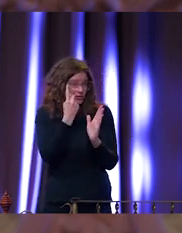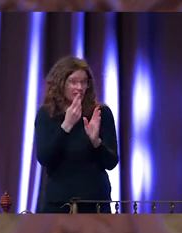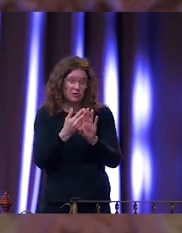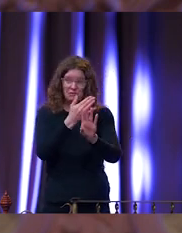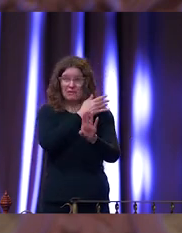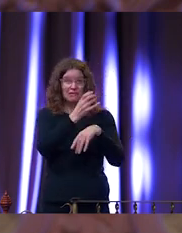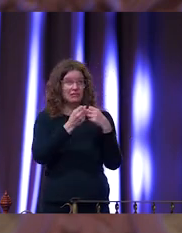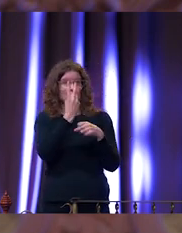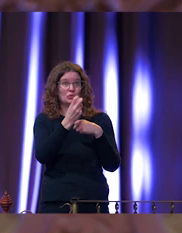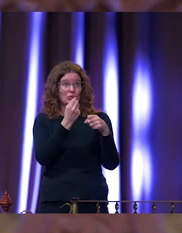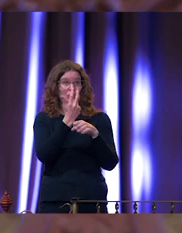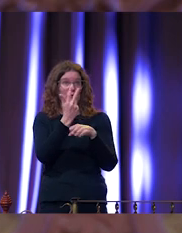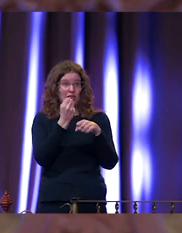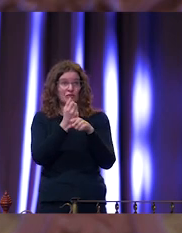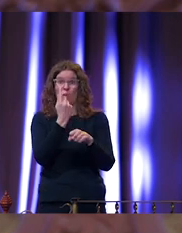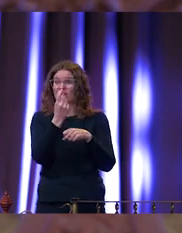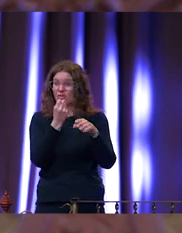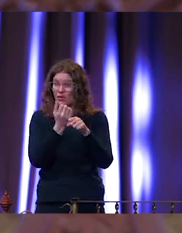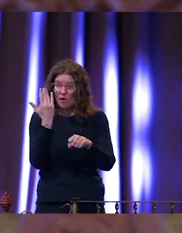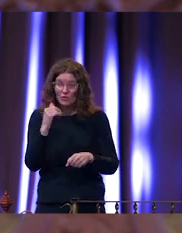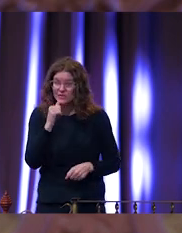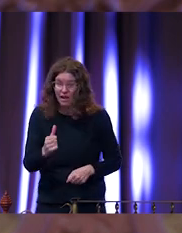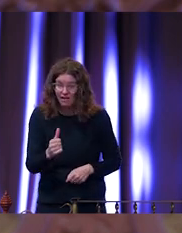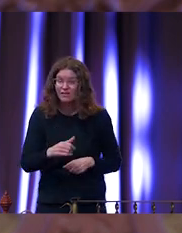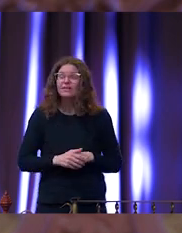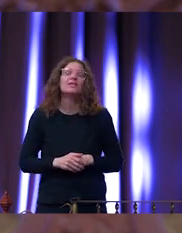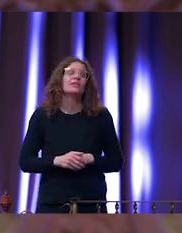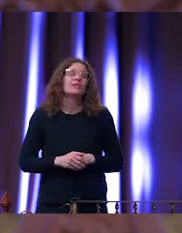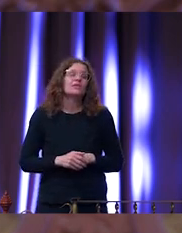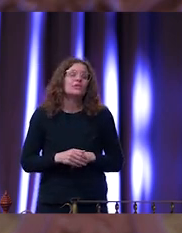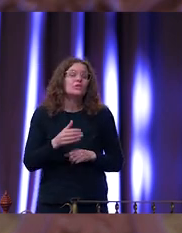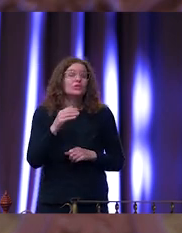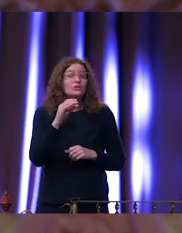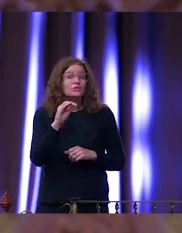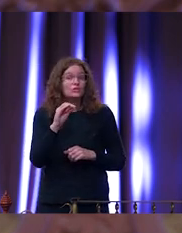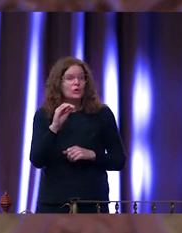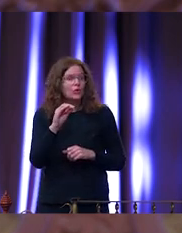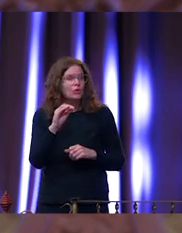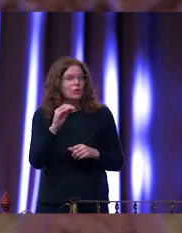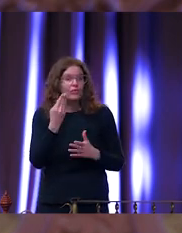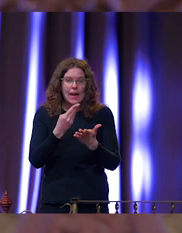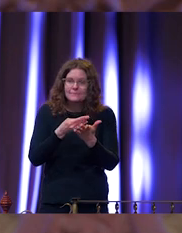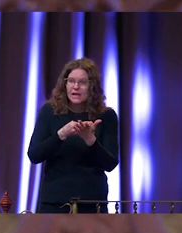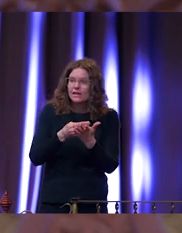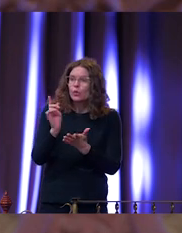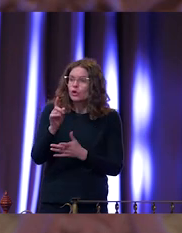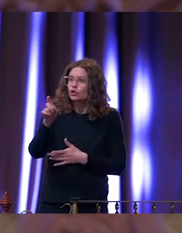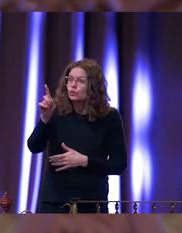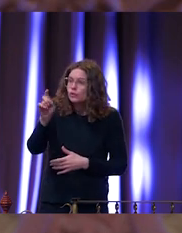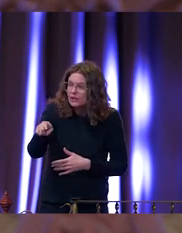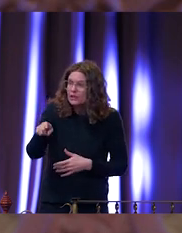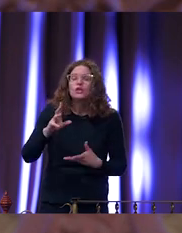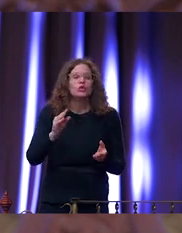ago, even 1 year ago. And so, you know, it lets you direct those funds where you need them. So I